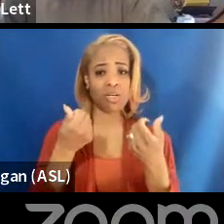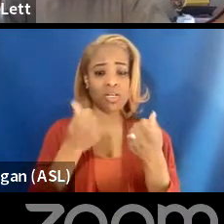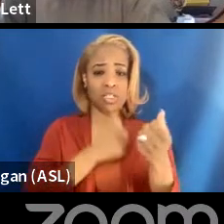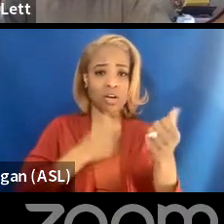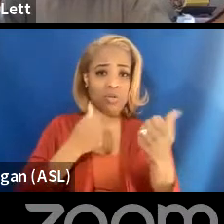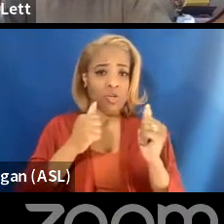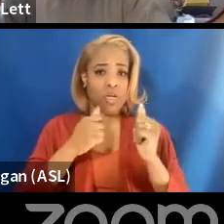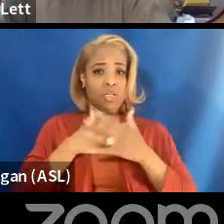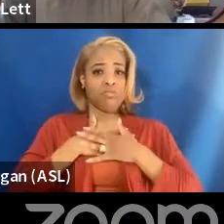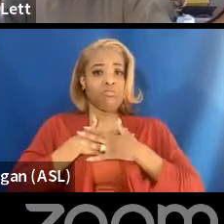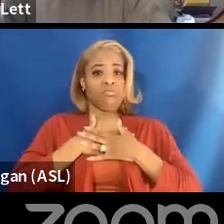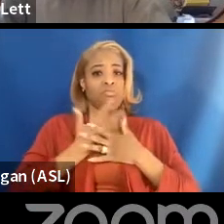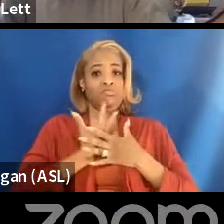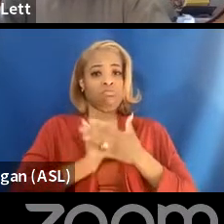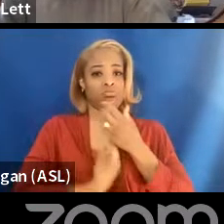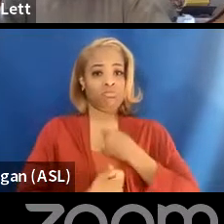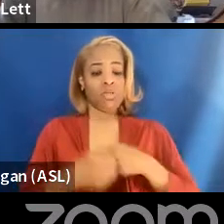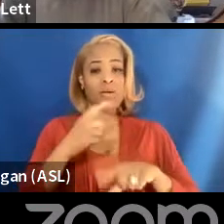But